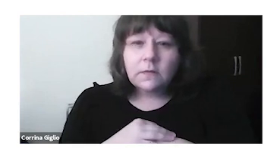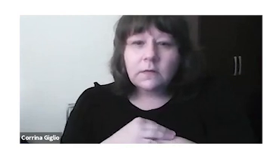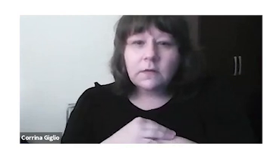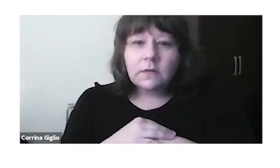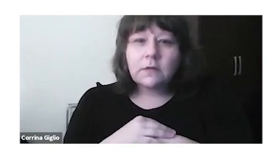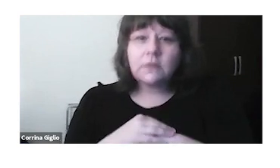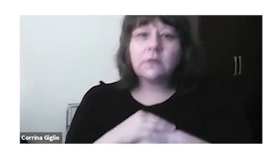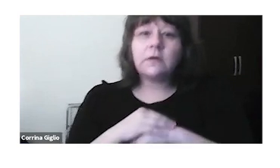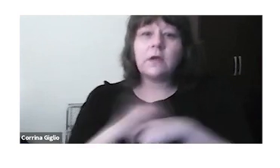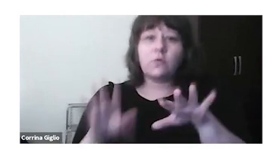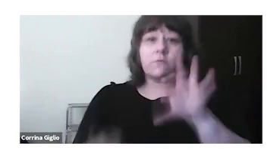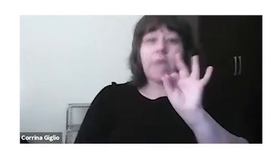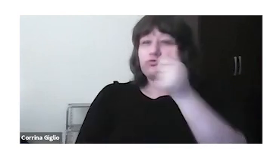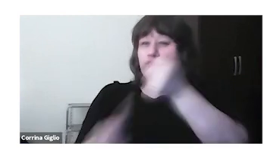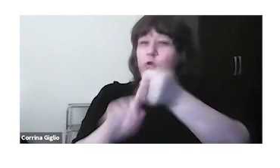that project.